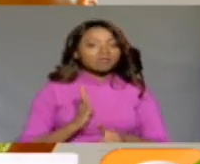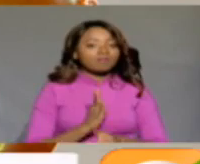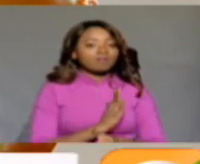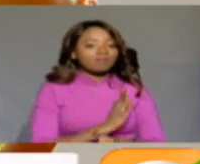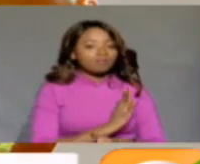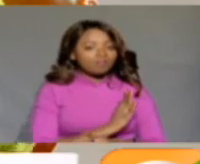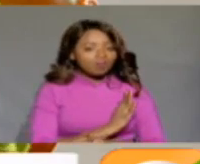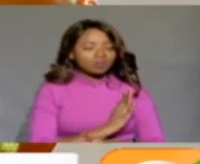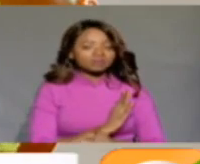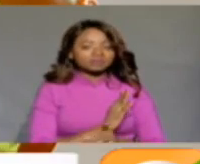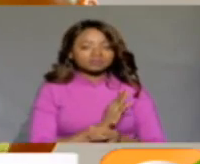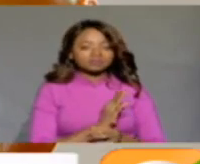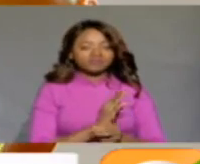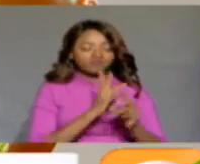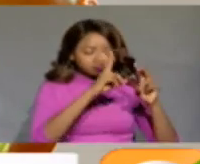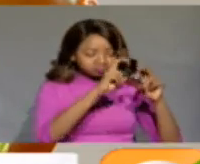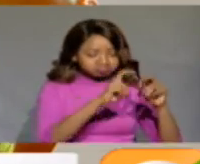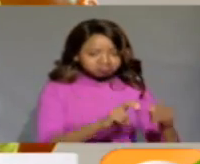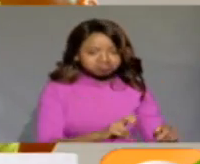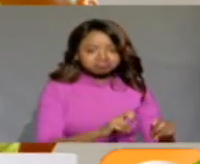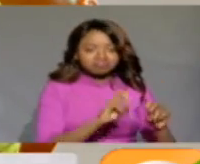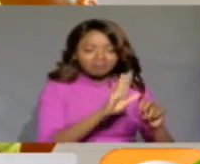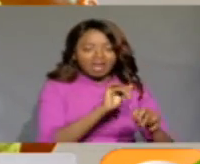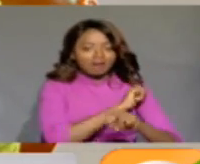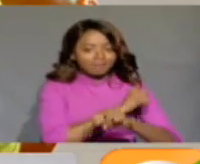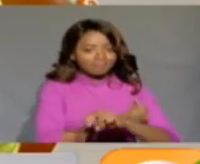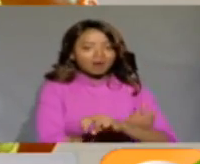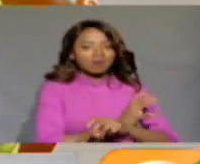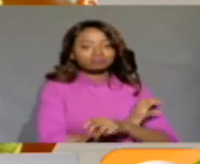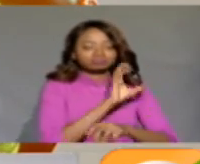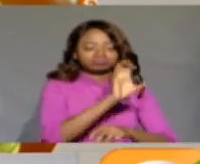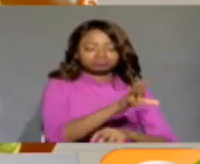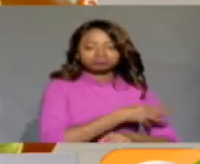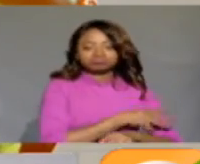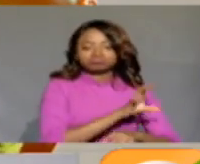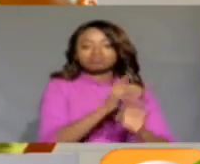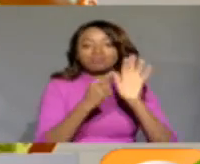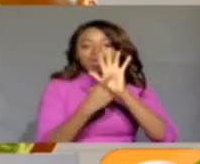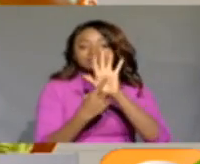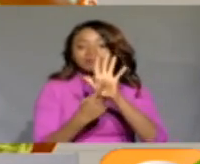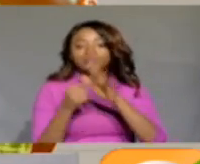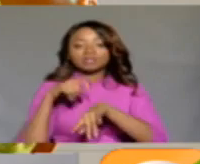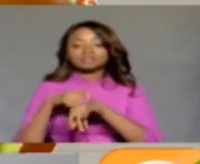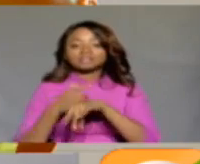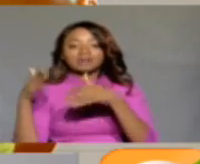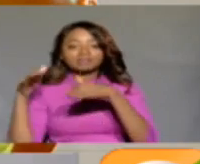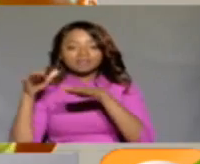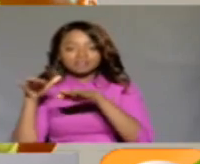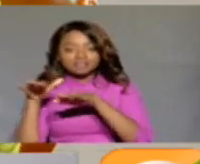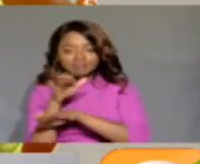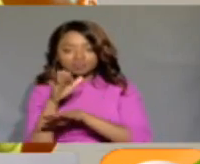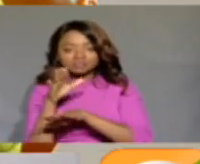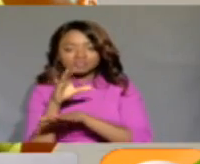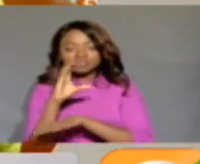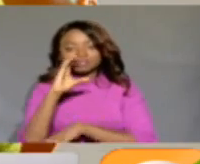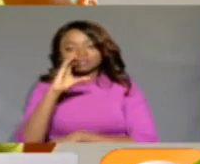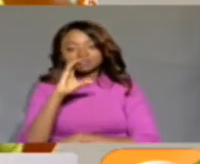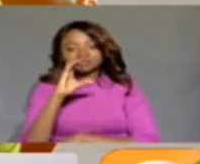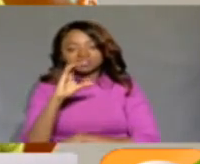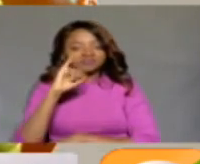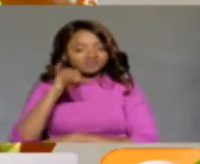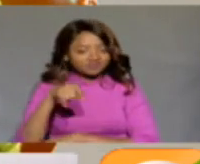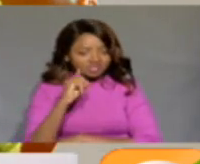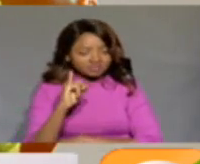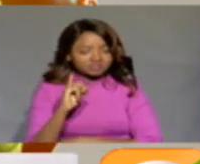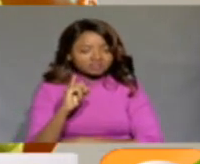need. Something very bad happened in this country the other day when the Deputy Chief Justice